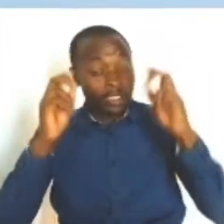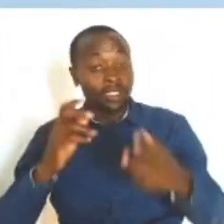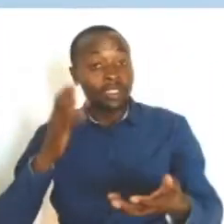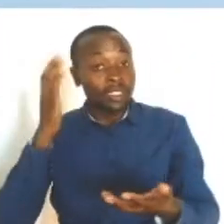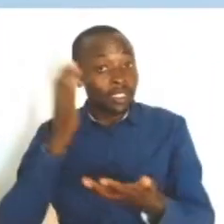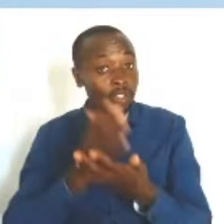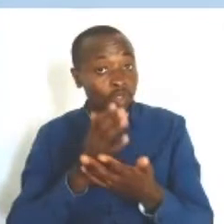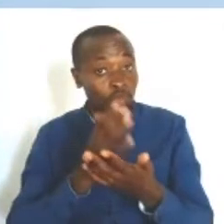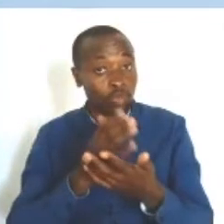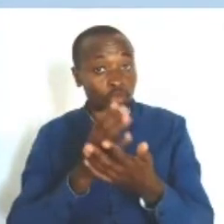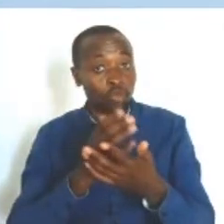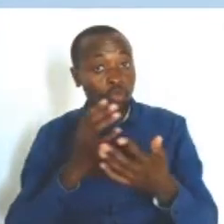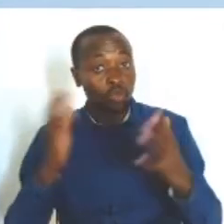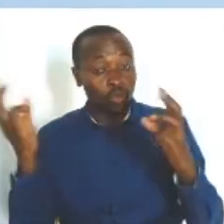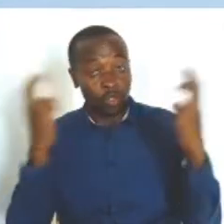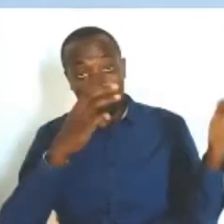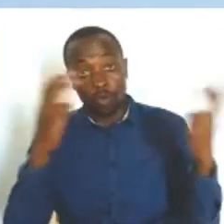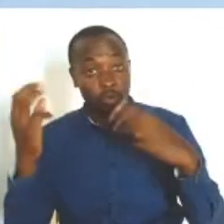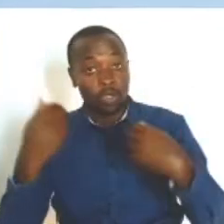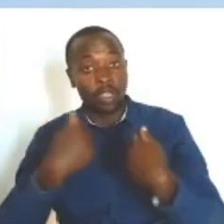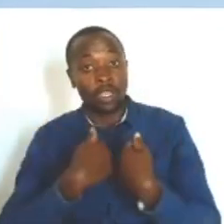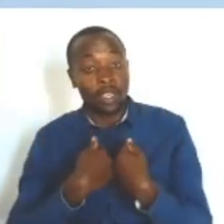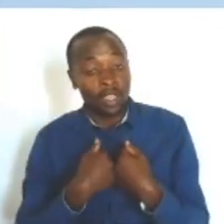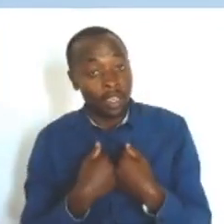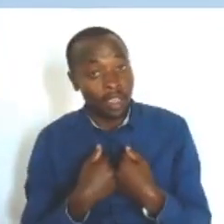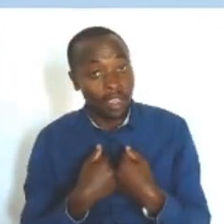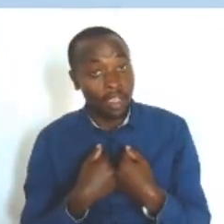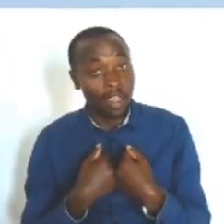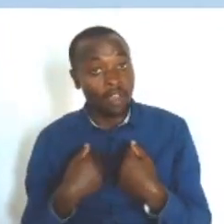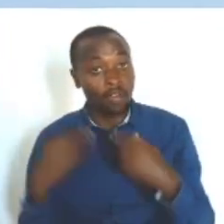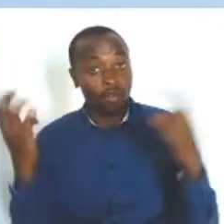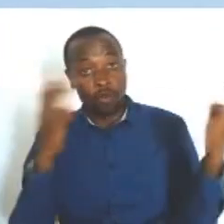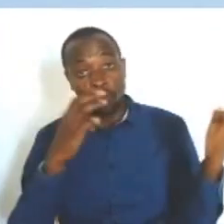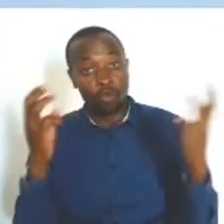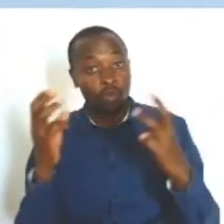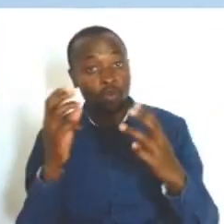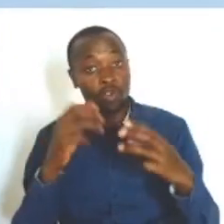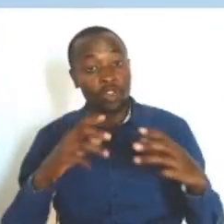to engage. But we are engaging against war with one another.